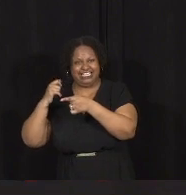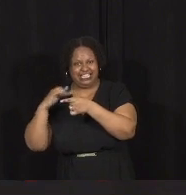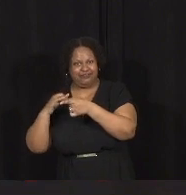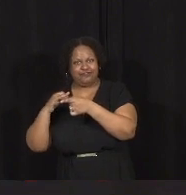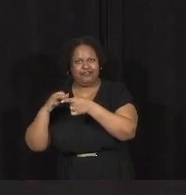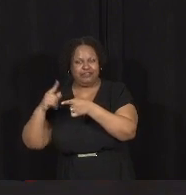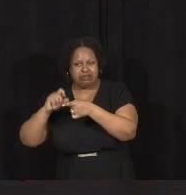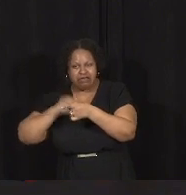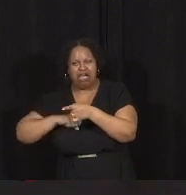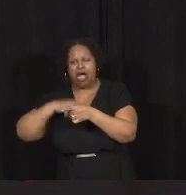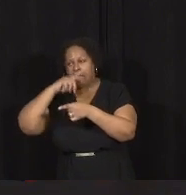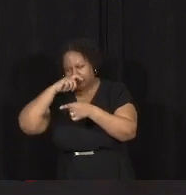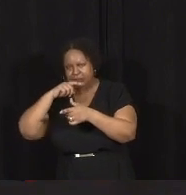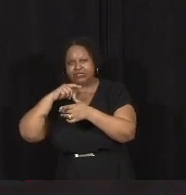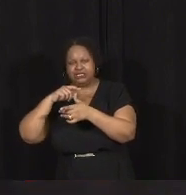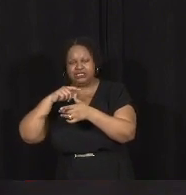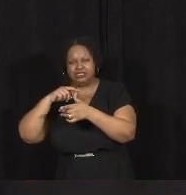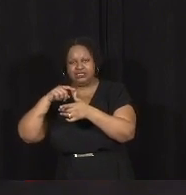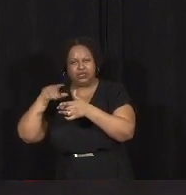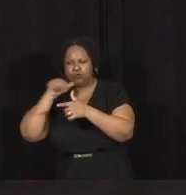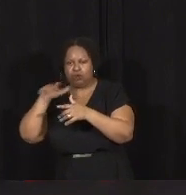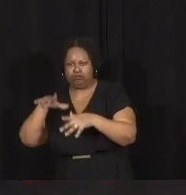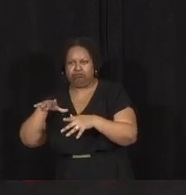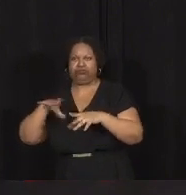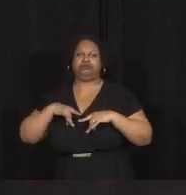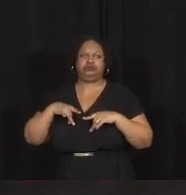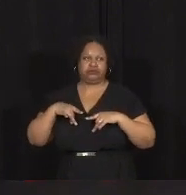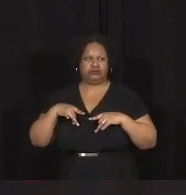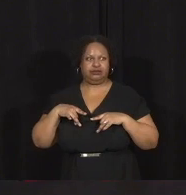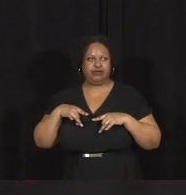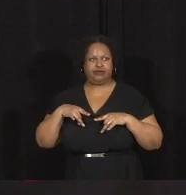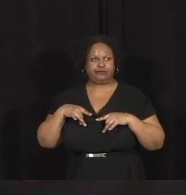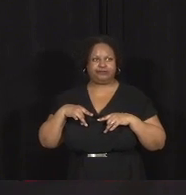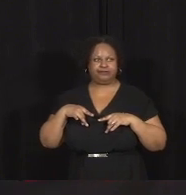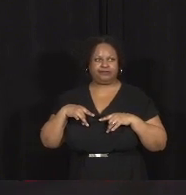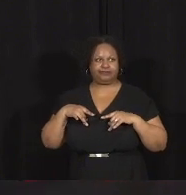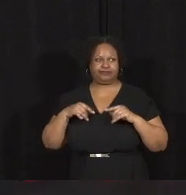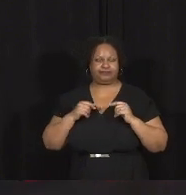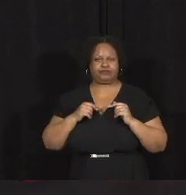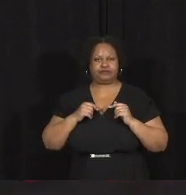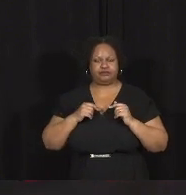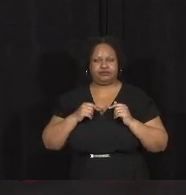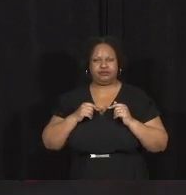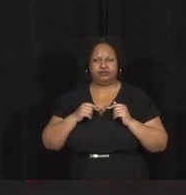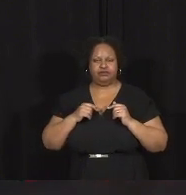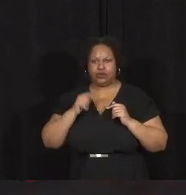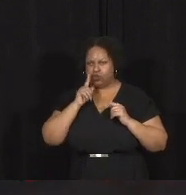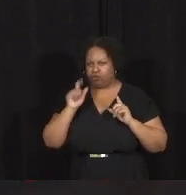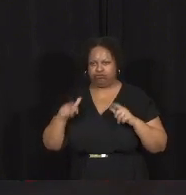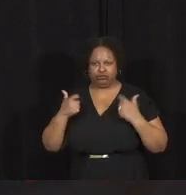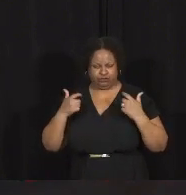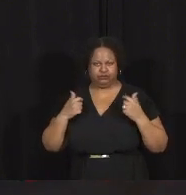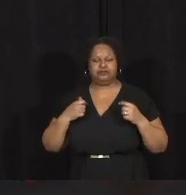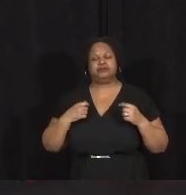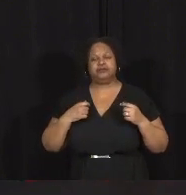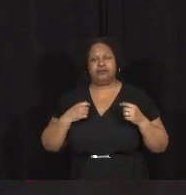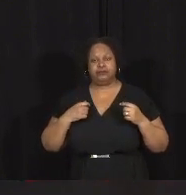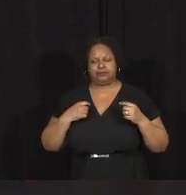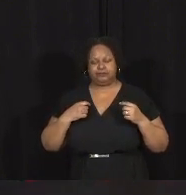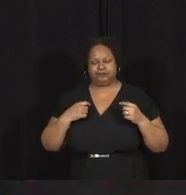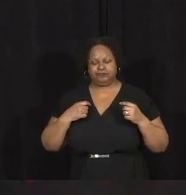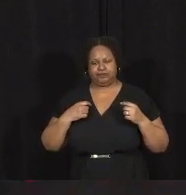is symptomatic, the person who is coughing and sneezing, shouldn't be out anyway. They should